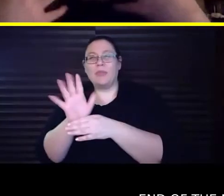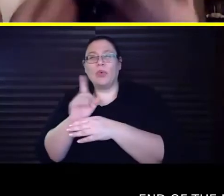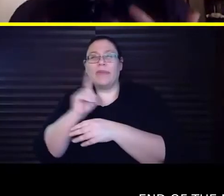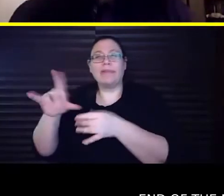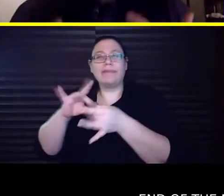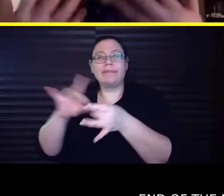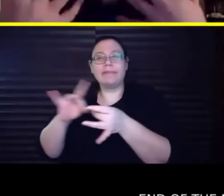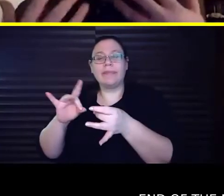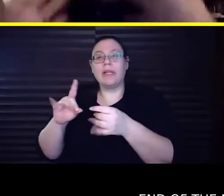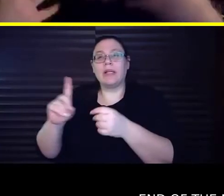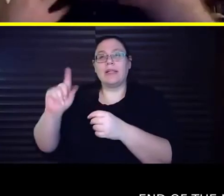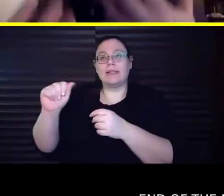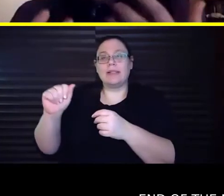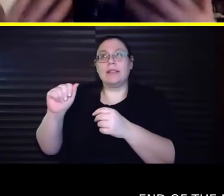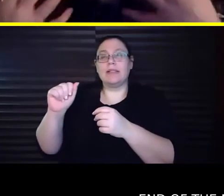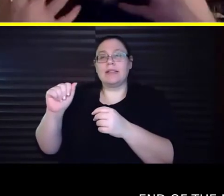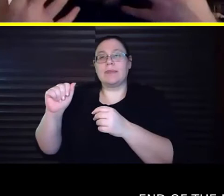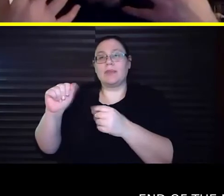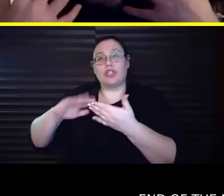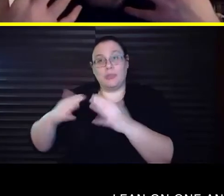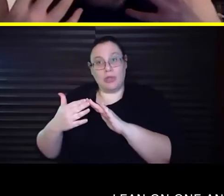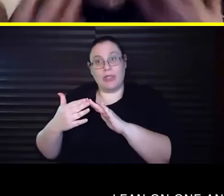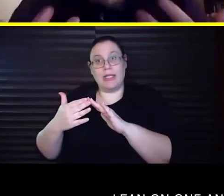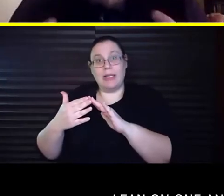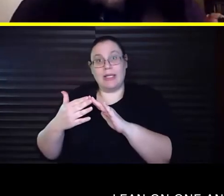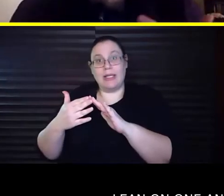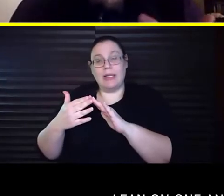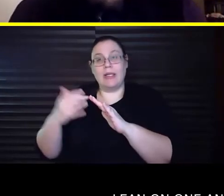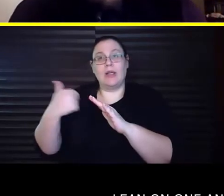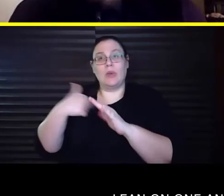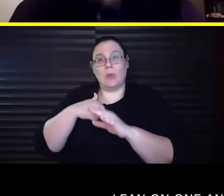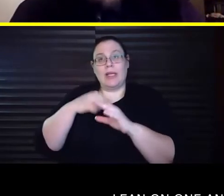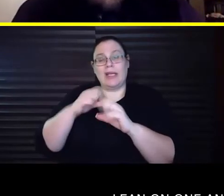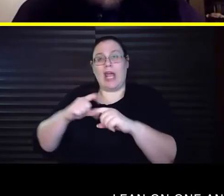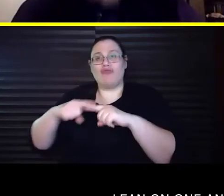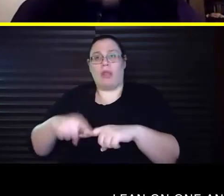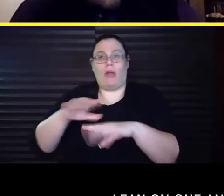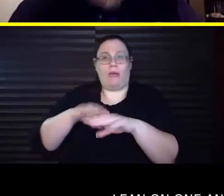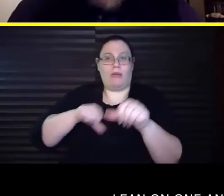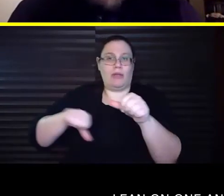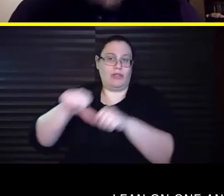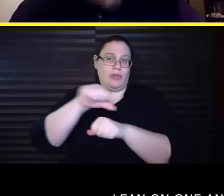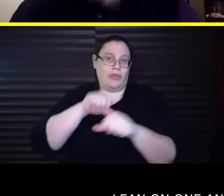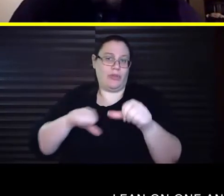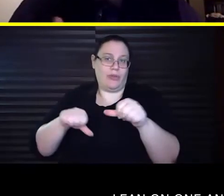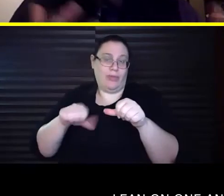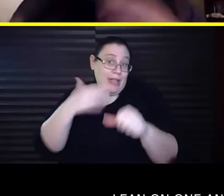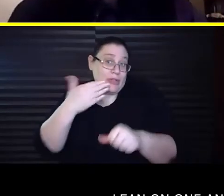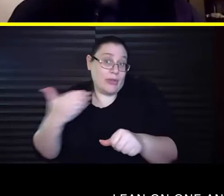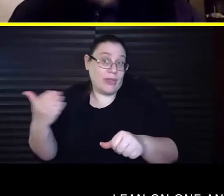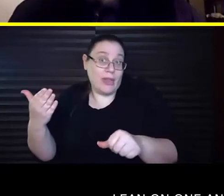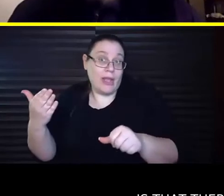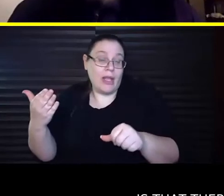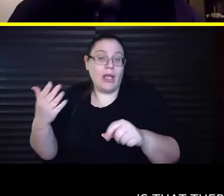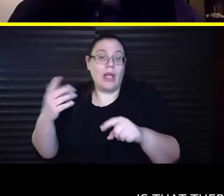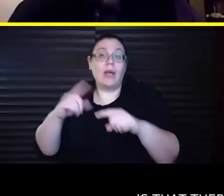that the disability community we can lean on one another, which is a good thing. But the flip of